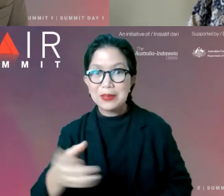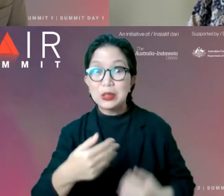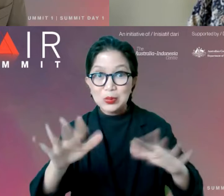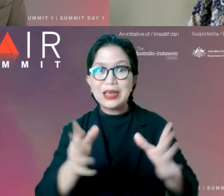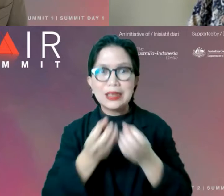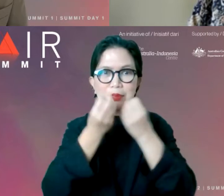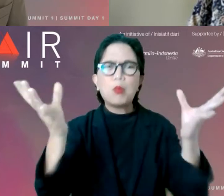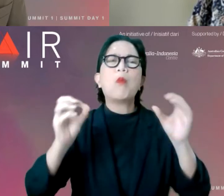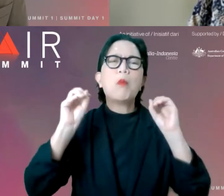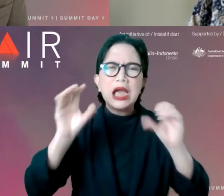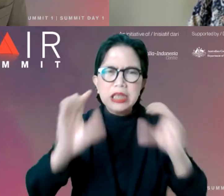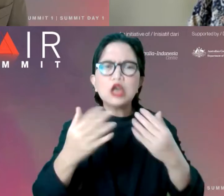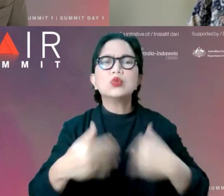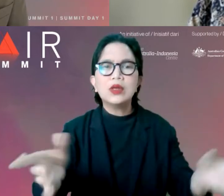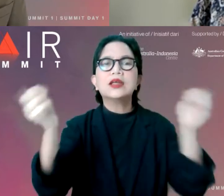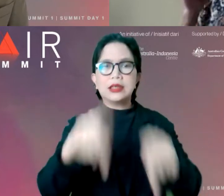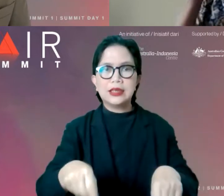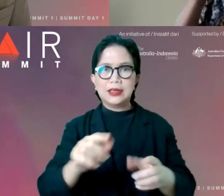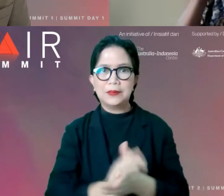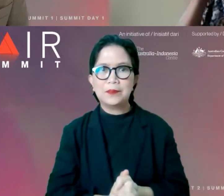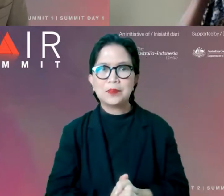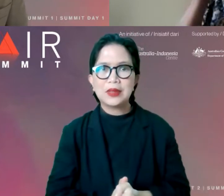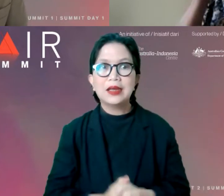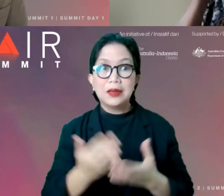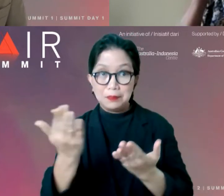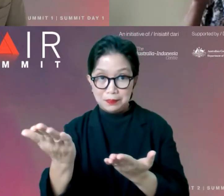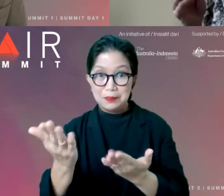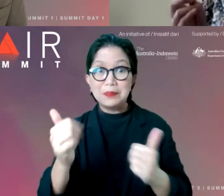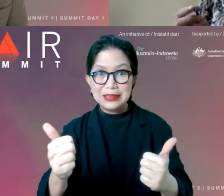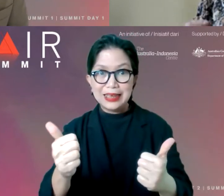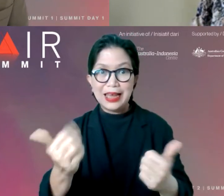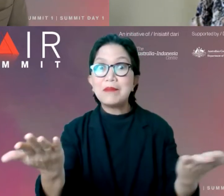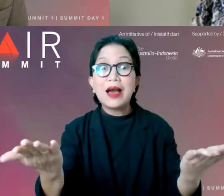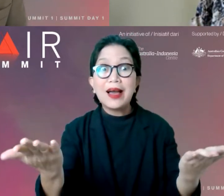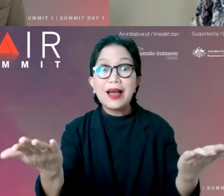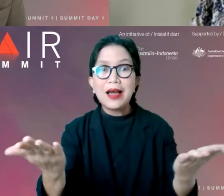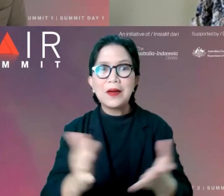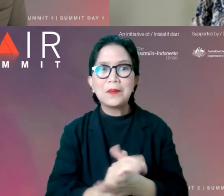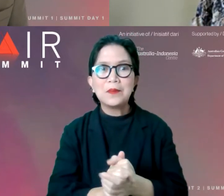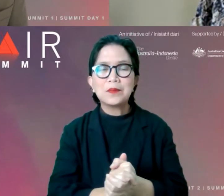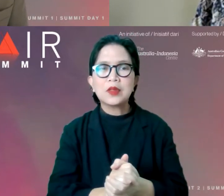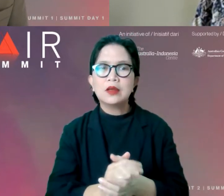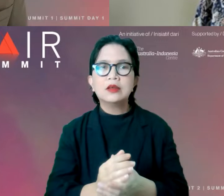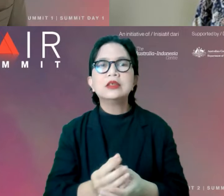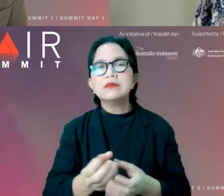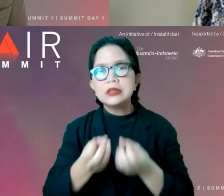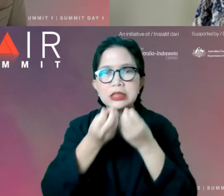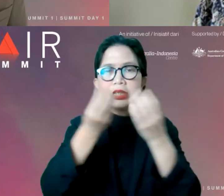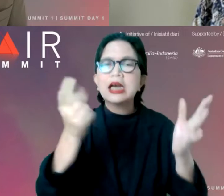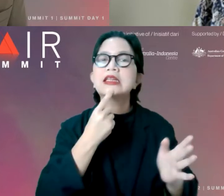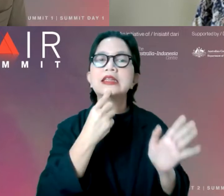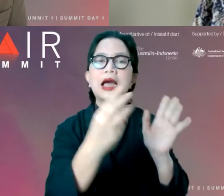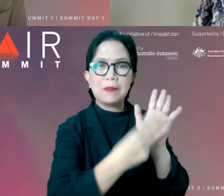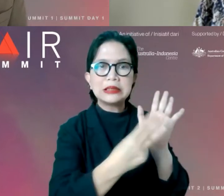Petra, if I can go to you, perhaps a big picture of the problem that you've been looking at and where there has been